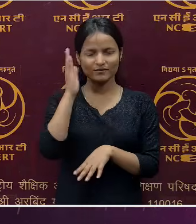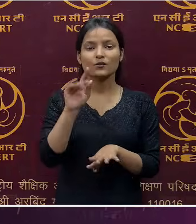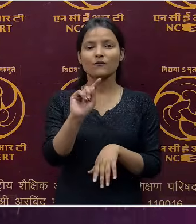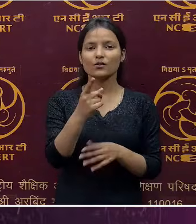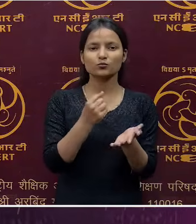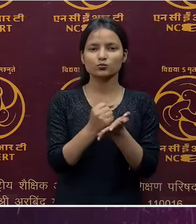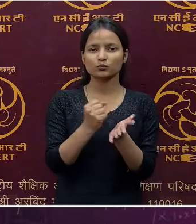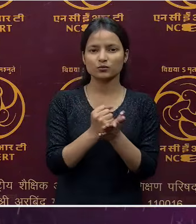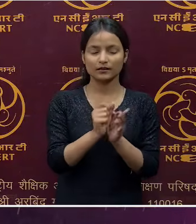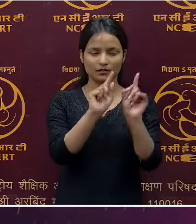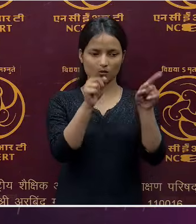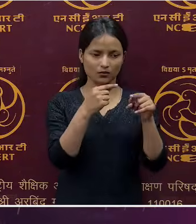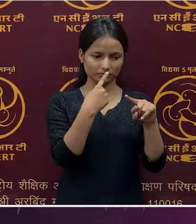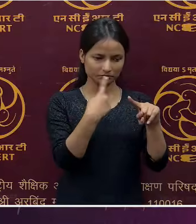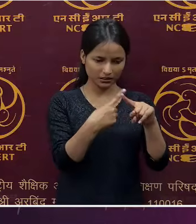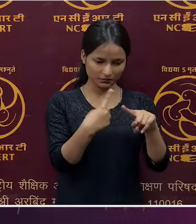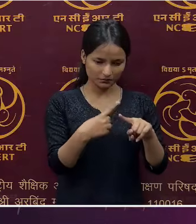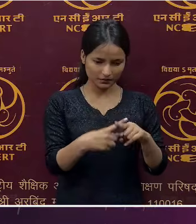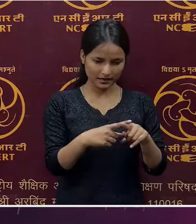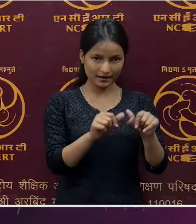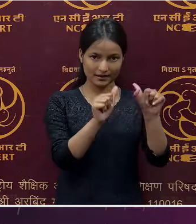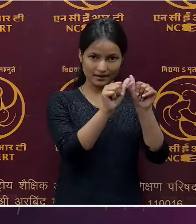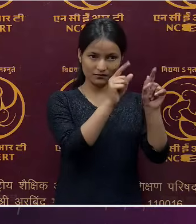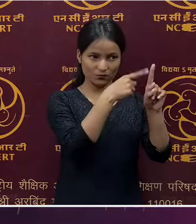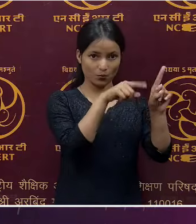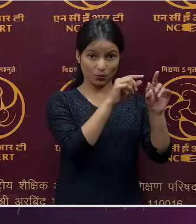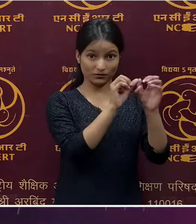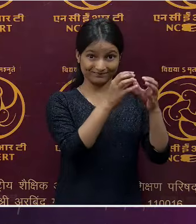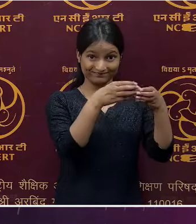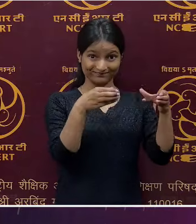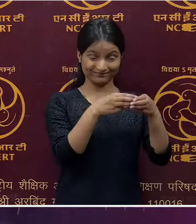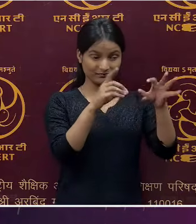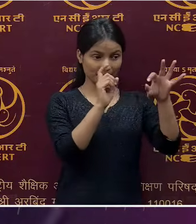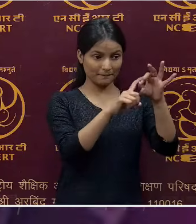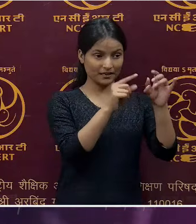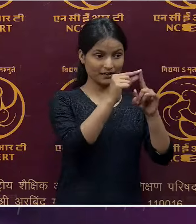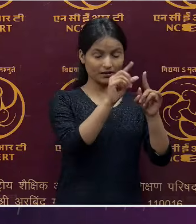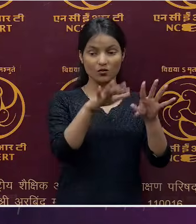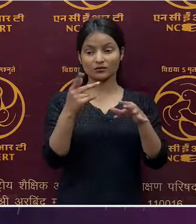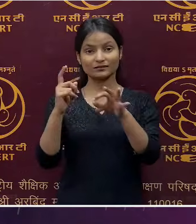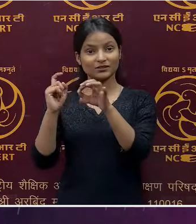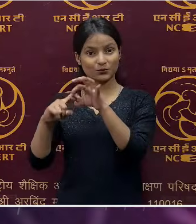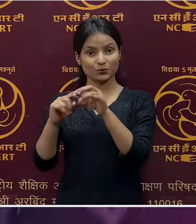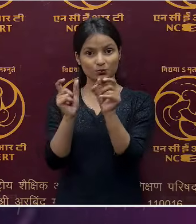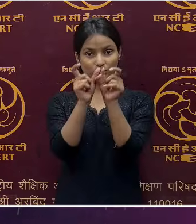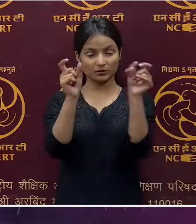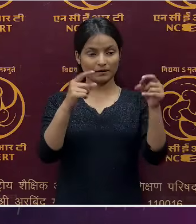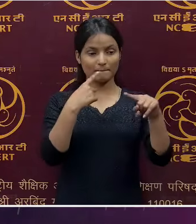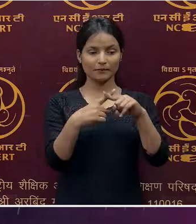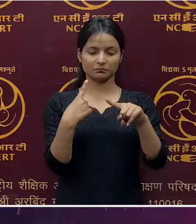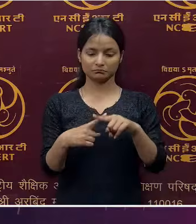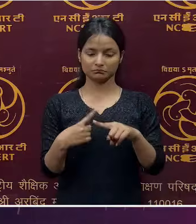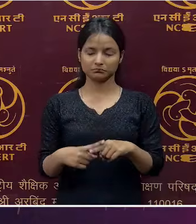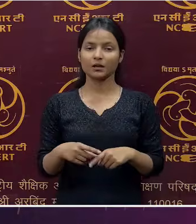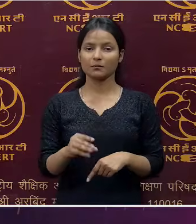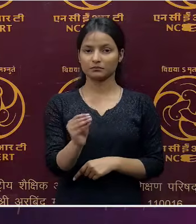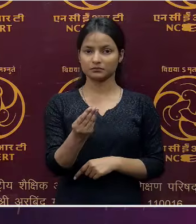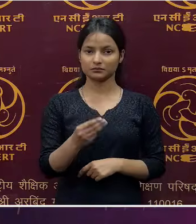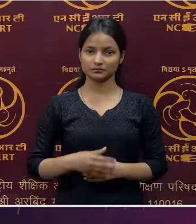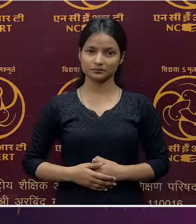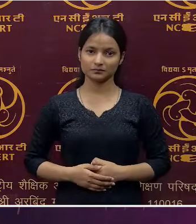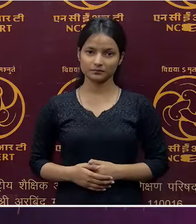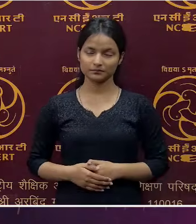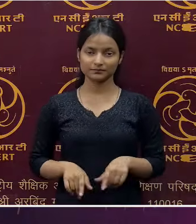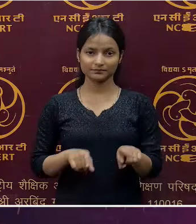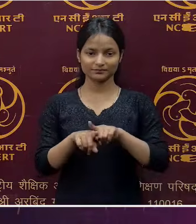first element by all the elements of Q. Again, 6 by all the elements of Q. Then 4 2 4 3 4 4. This way the option